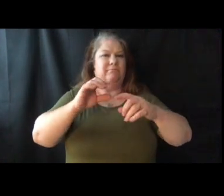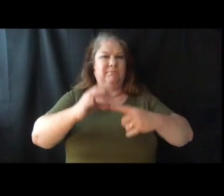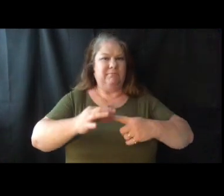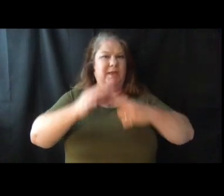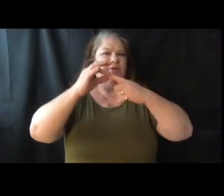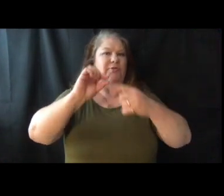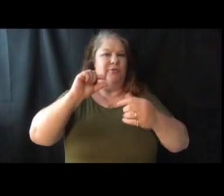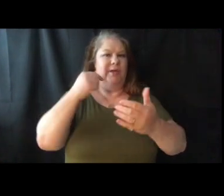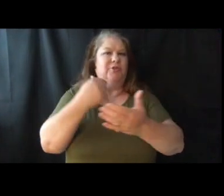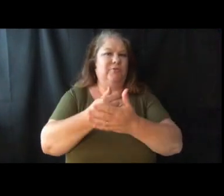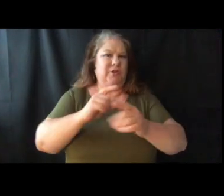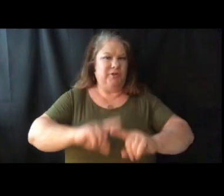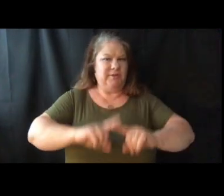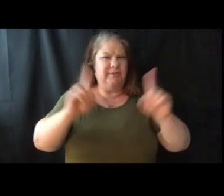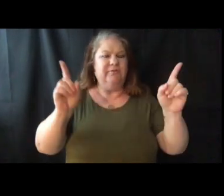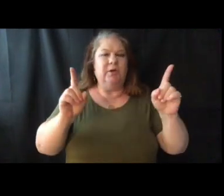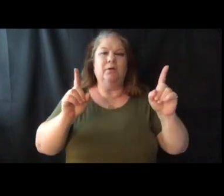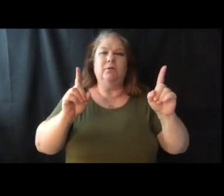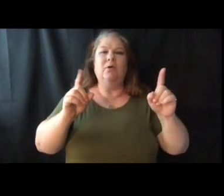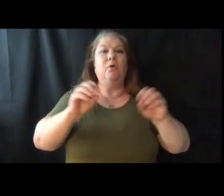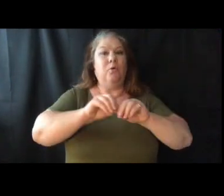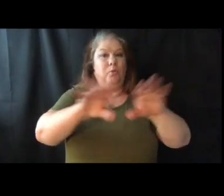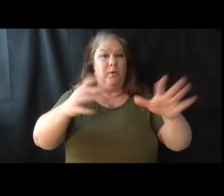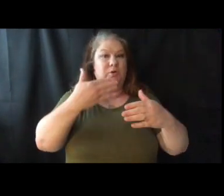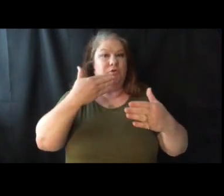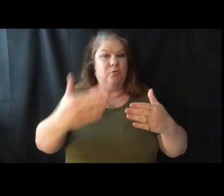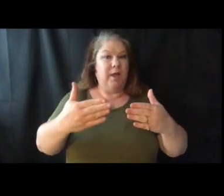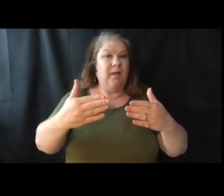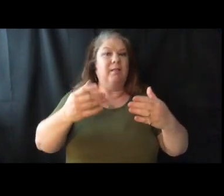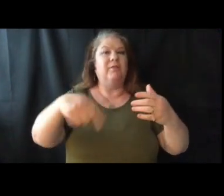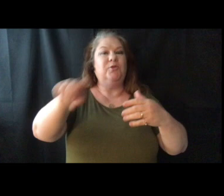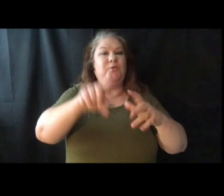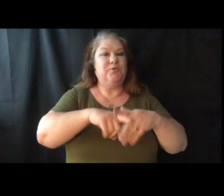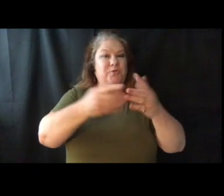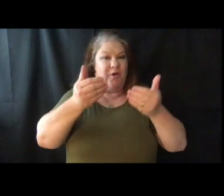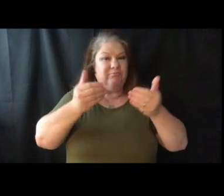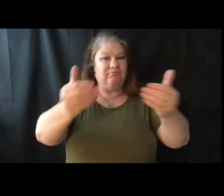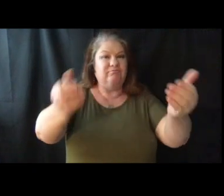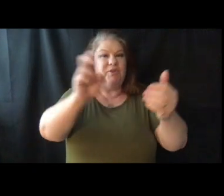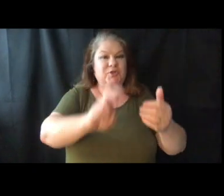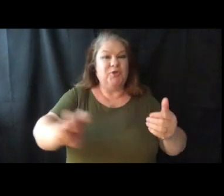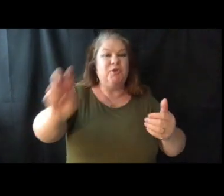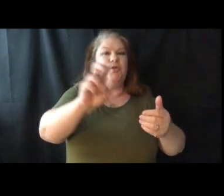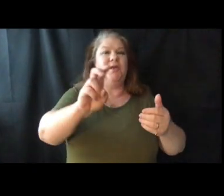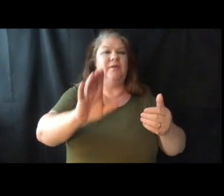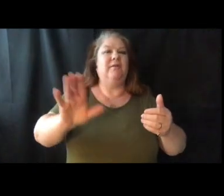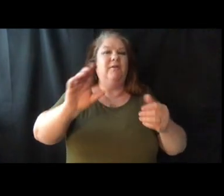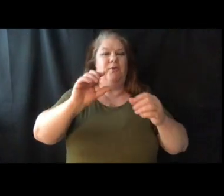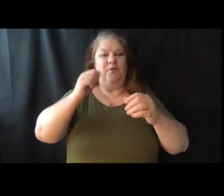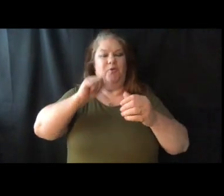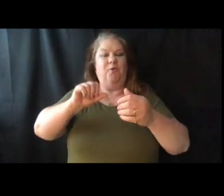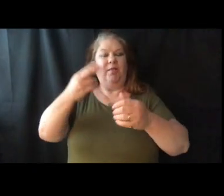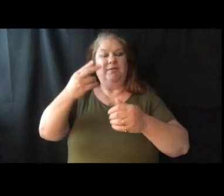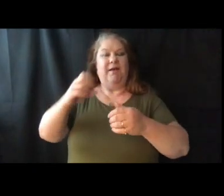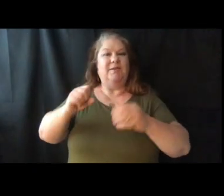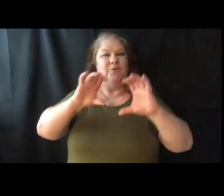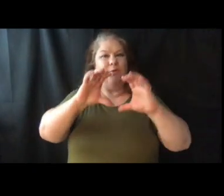Wishing you well as you begin your next journey and know your Girls High School classmates and alumni are with